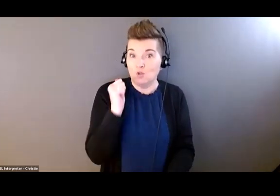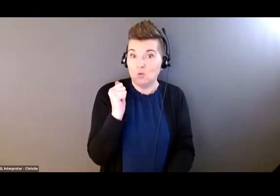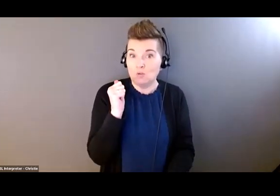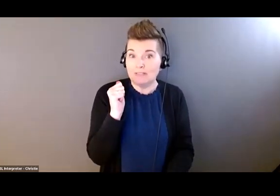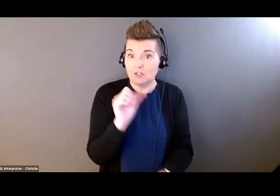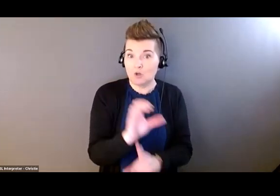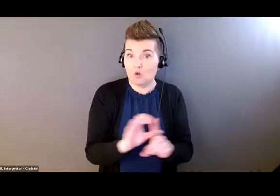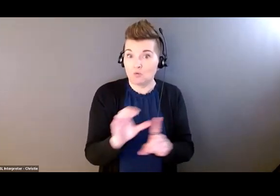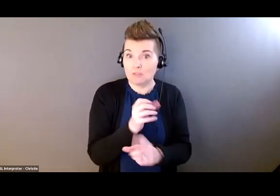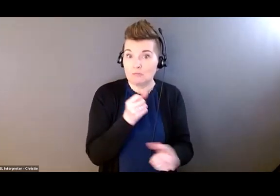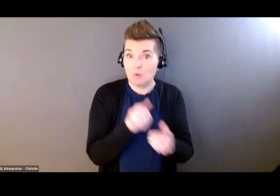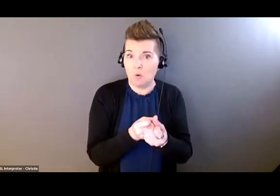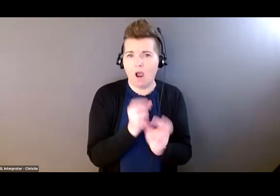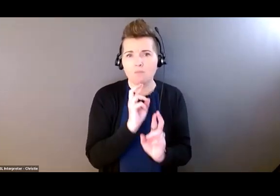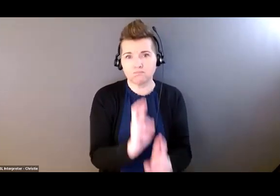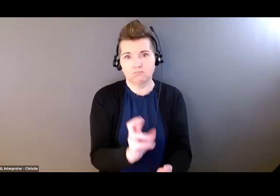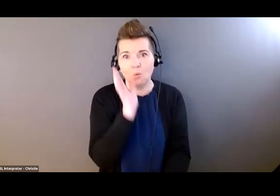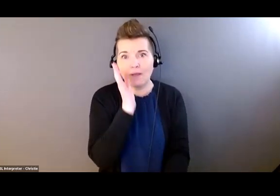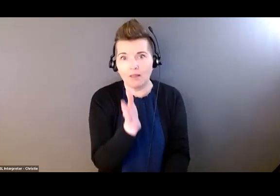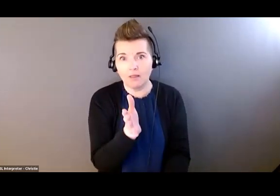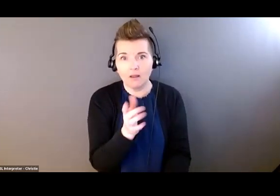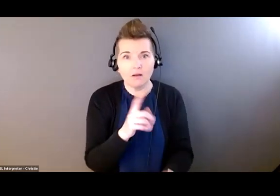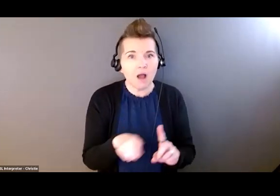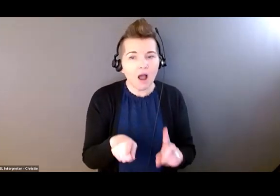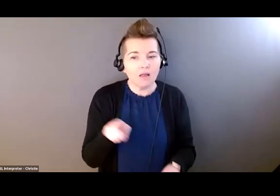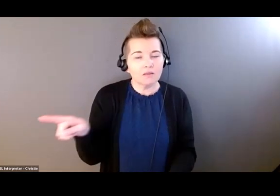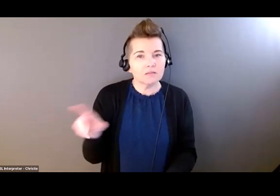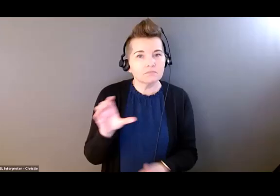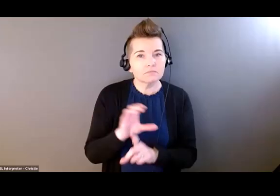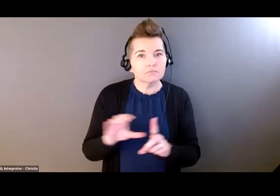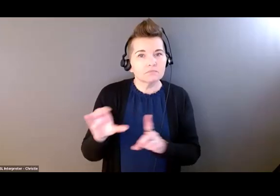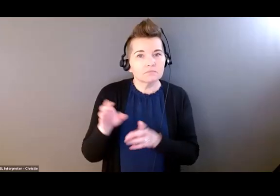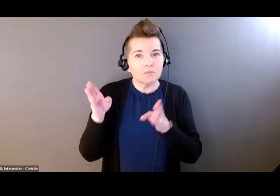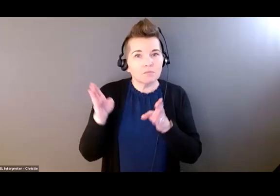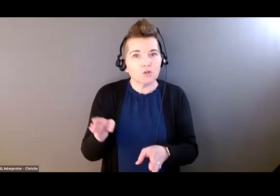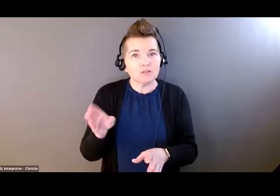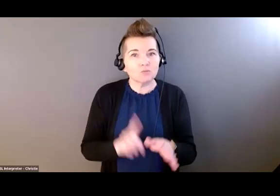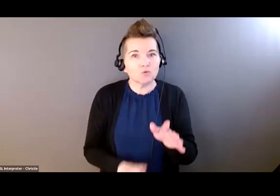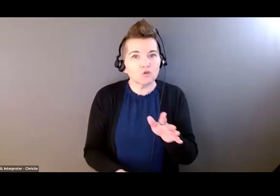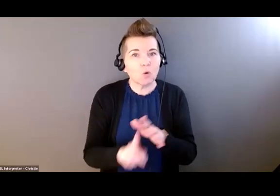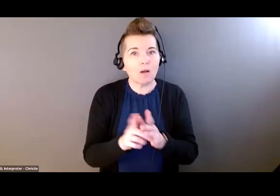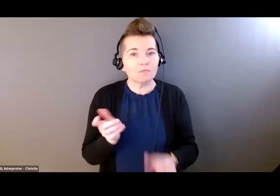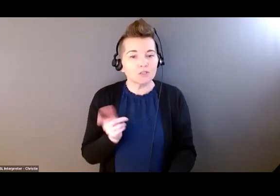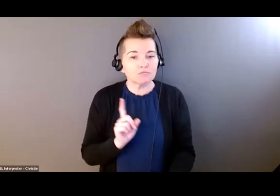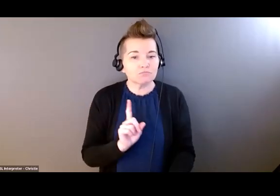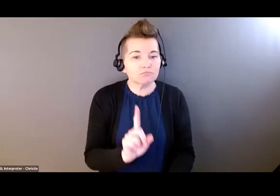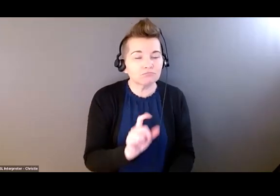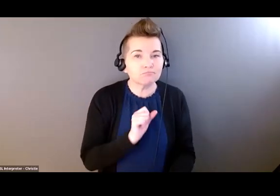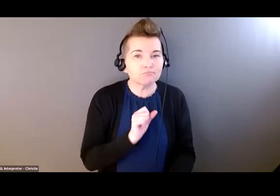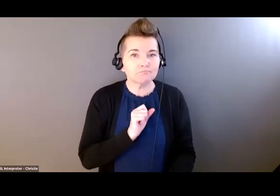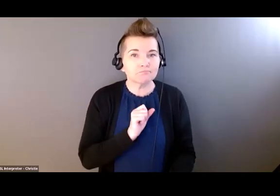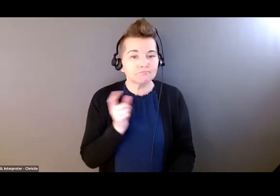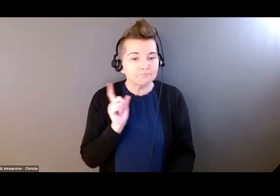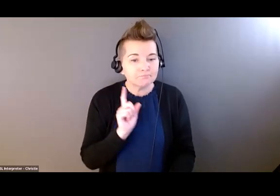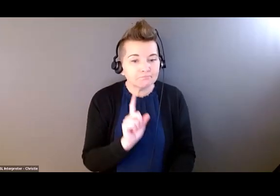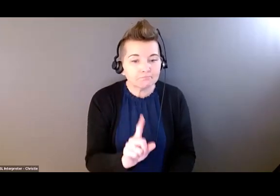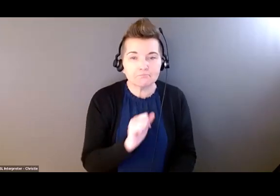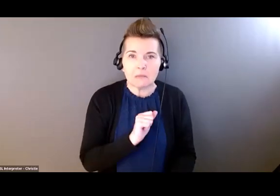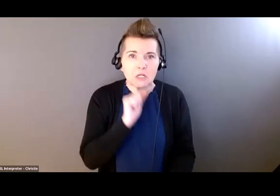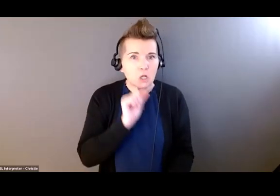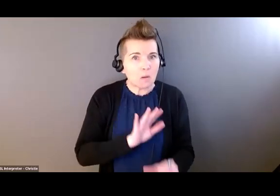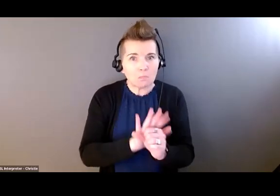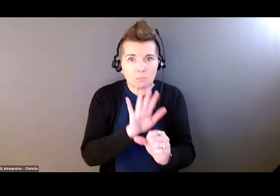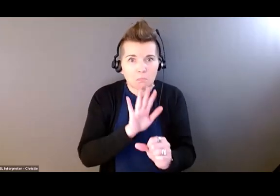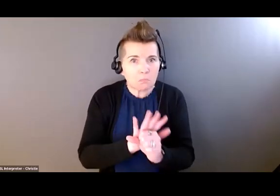as residents arrive and refuses cultural support. We respect that. We follow their lead. But with the cultural